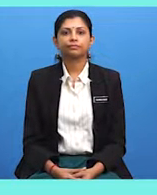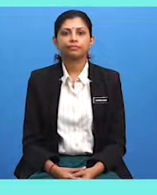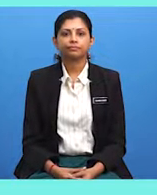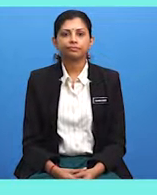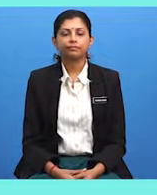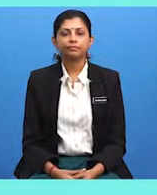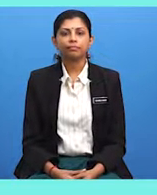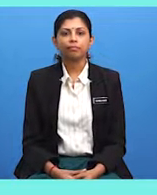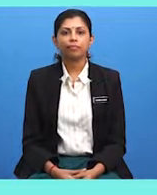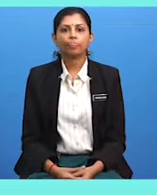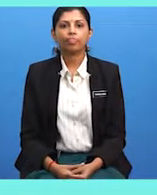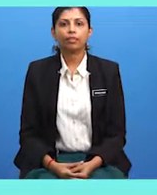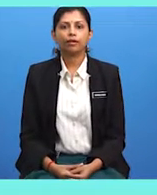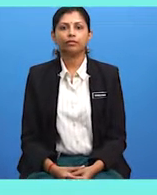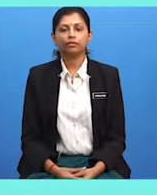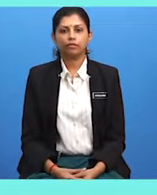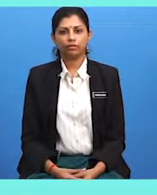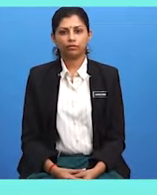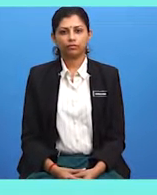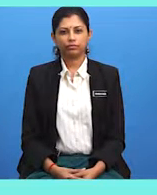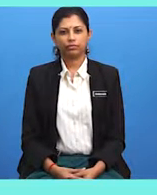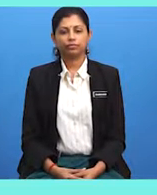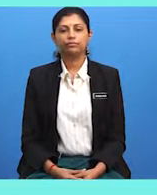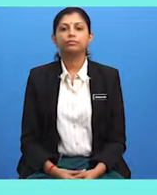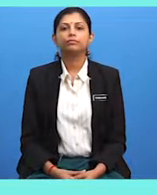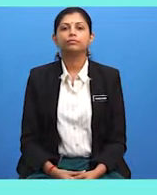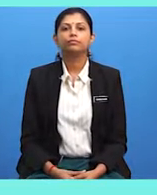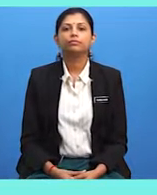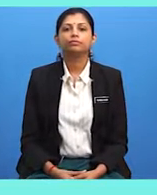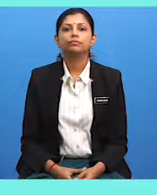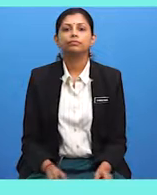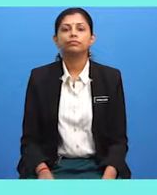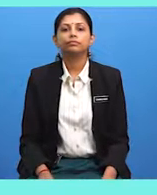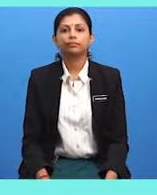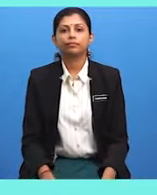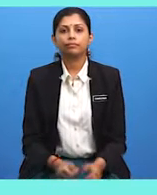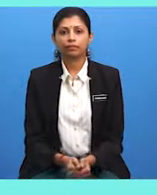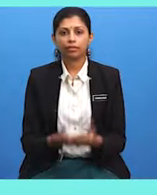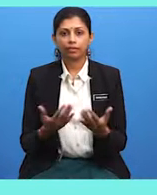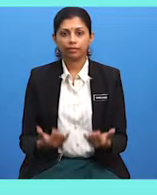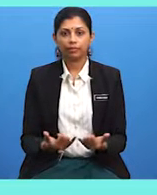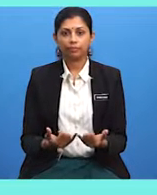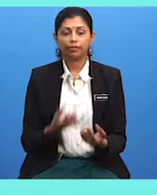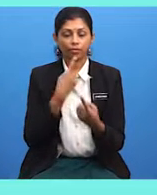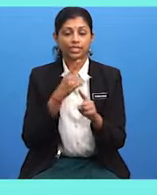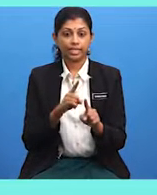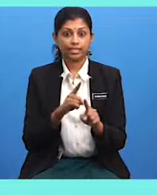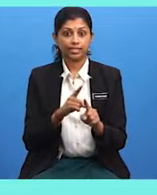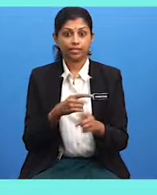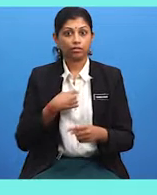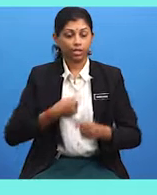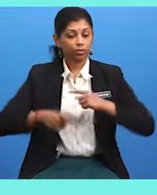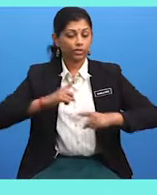during the recovery movement control order phase and answer